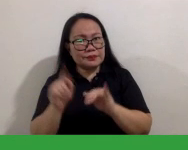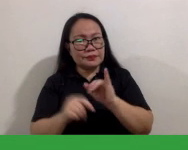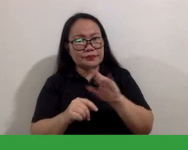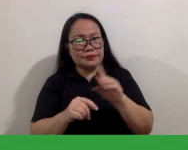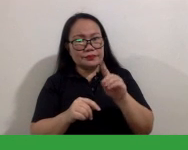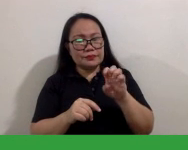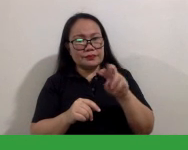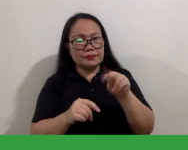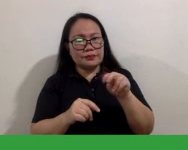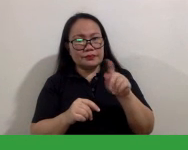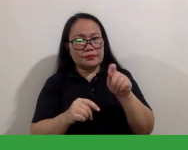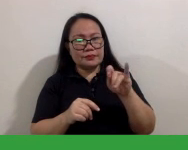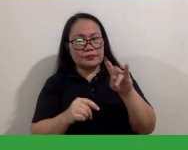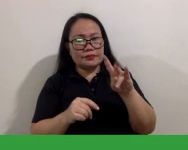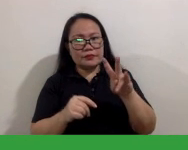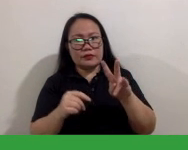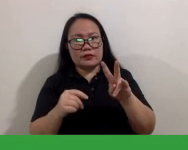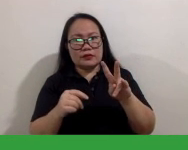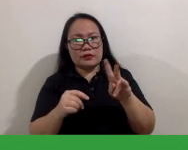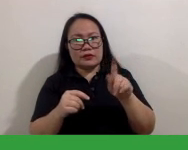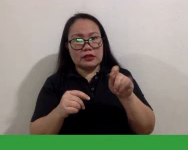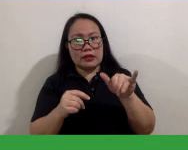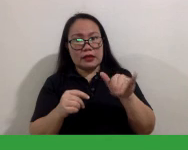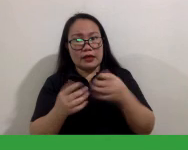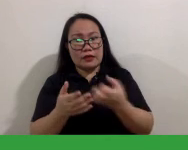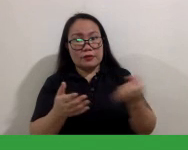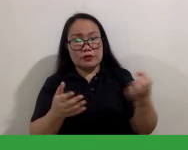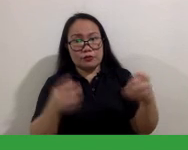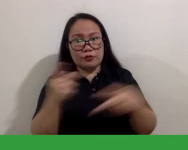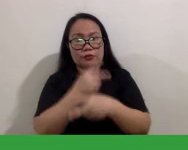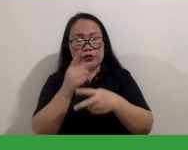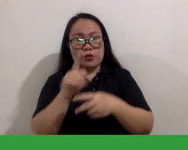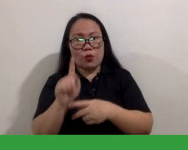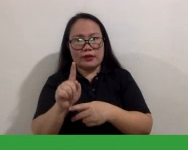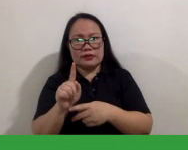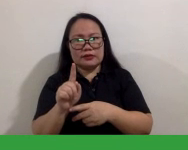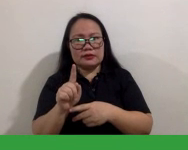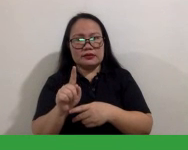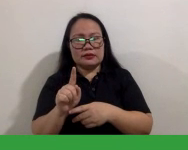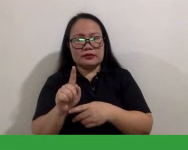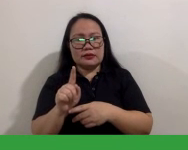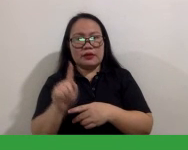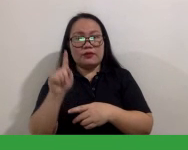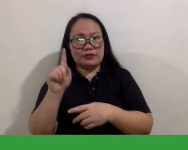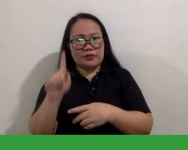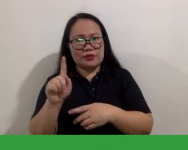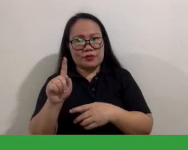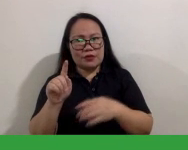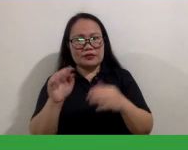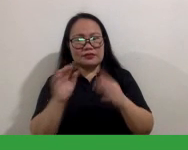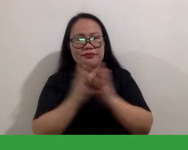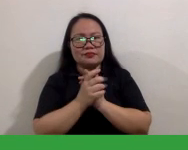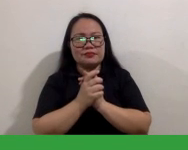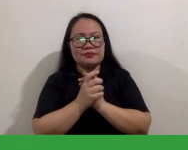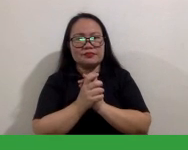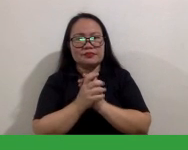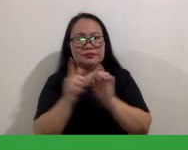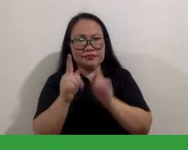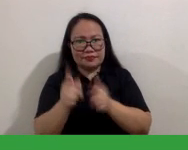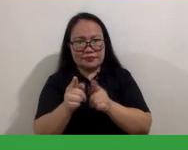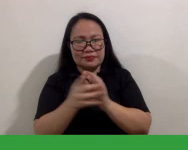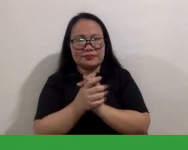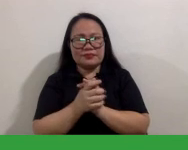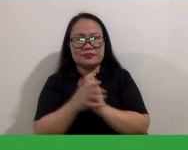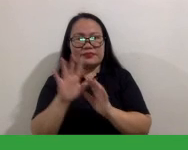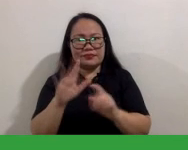ang identity element ng multiplication. Yes, that is correct. 1. So, therefore, we will have 5 times